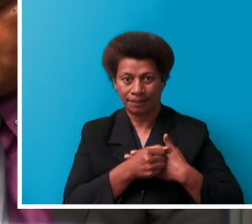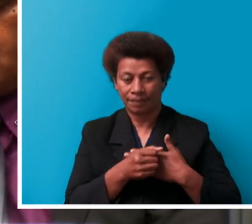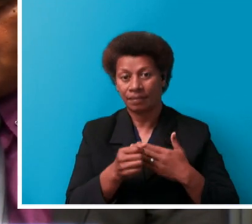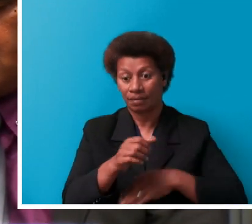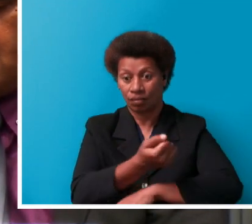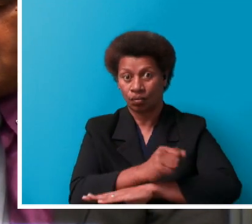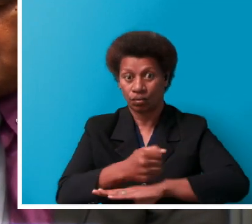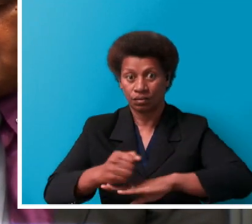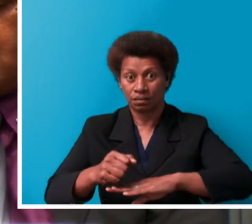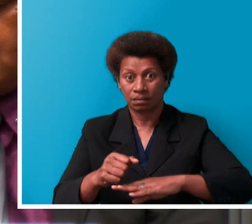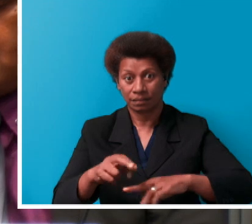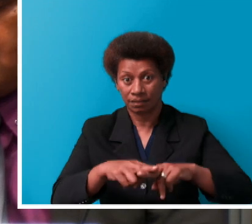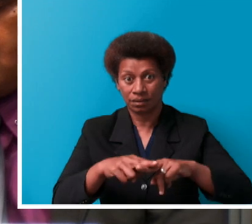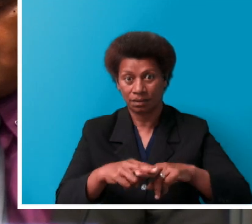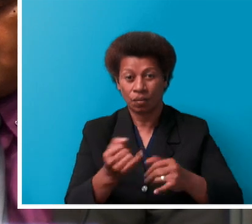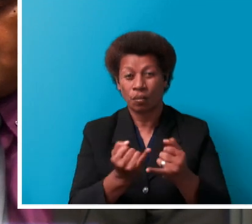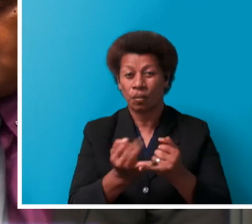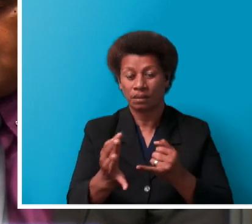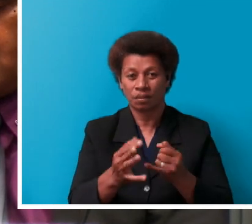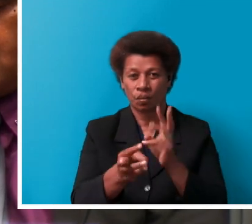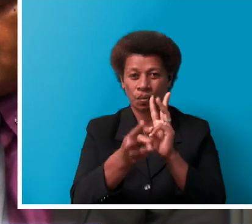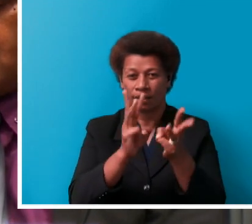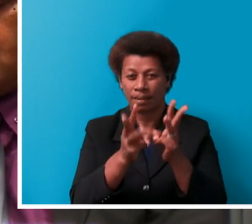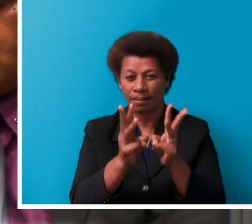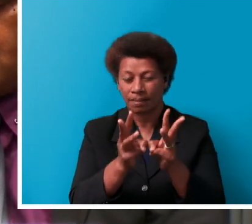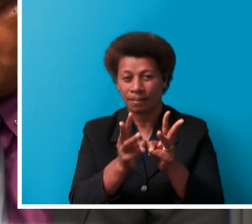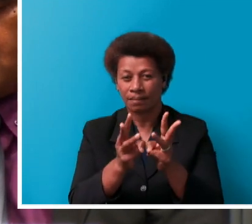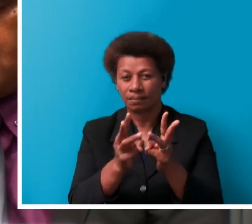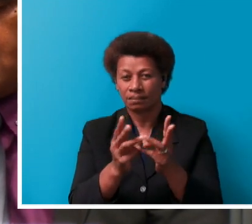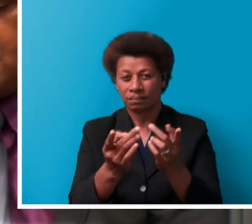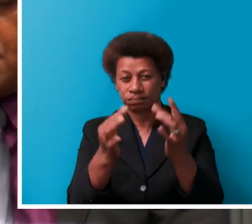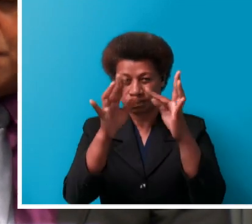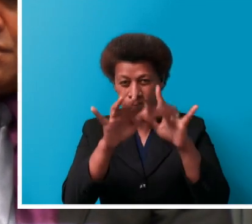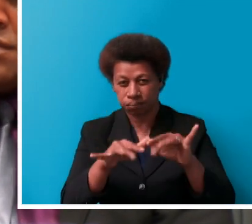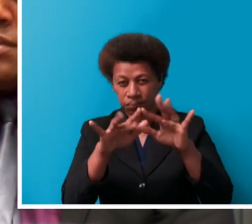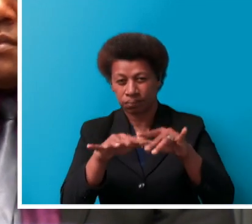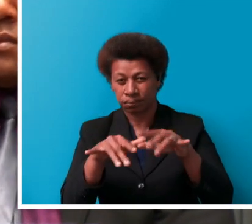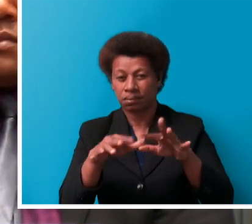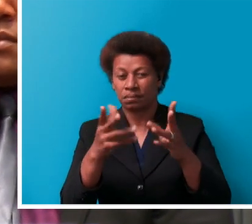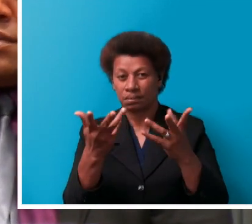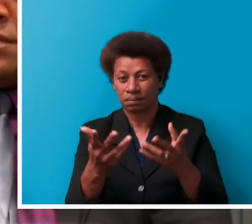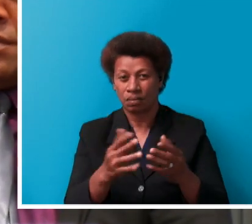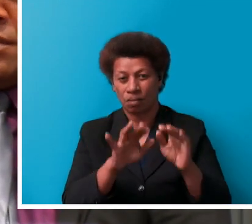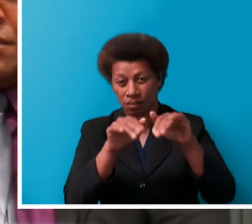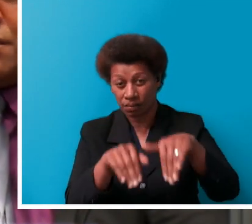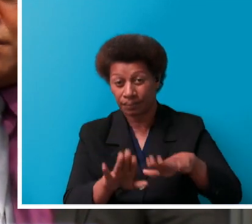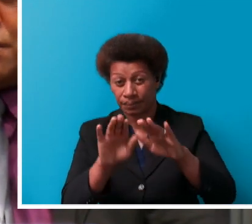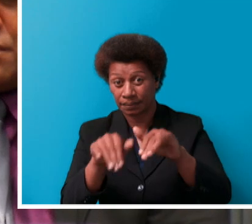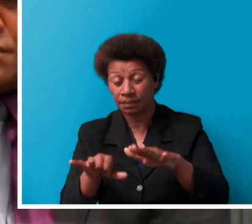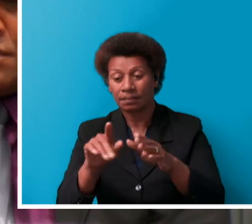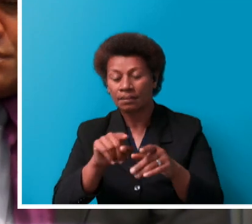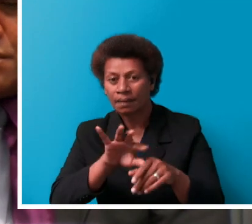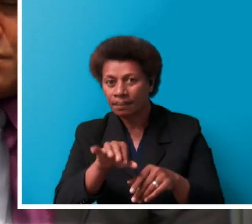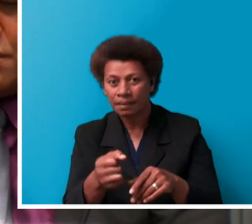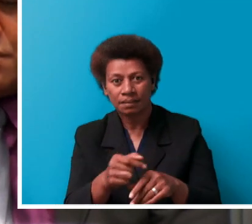even in adverse weather conditions, and strengthening port state control inspections to prevent